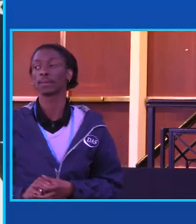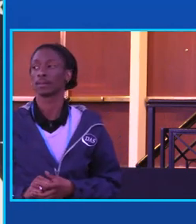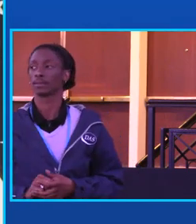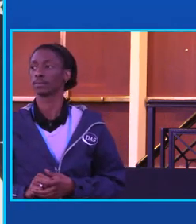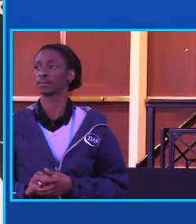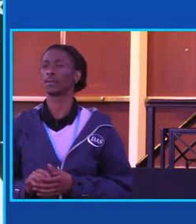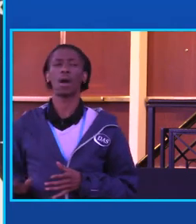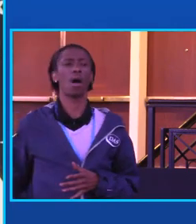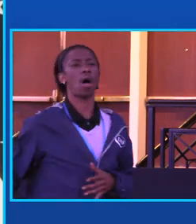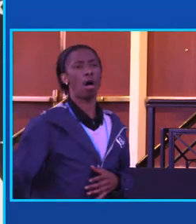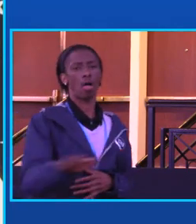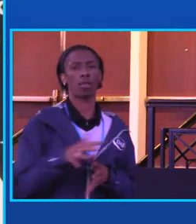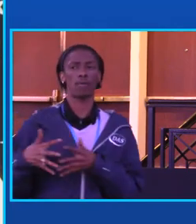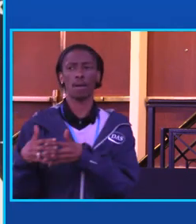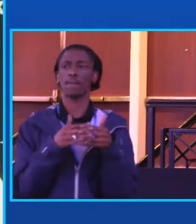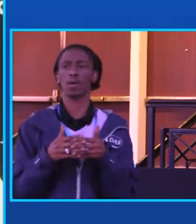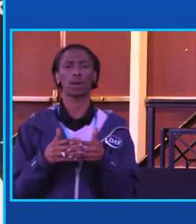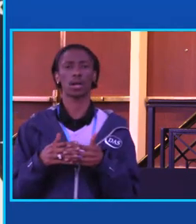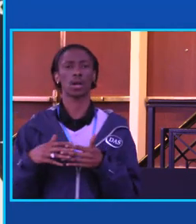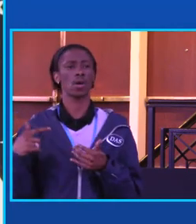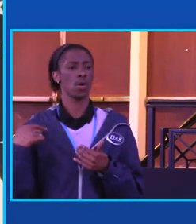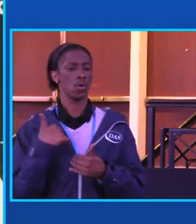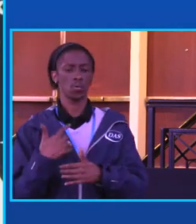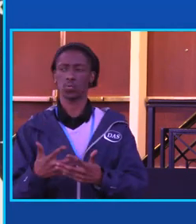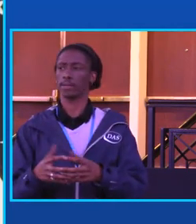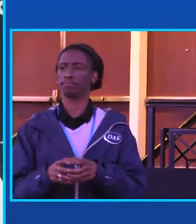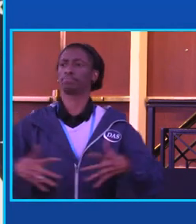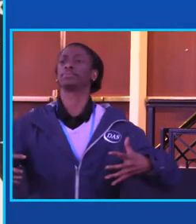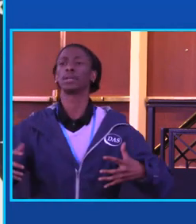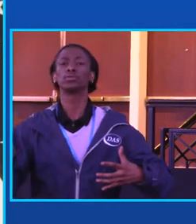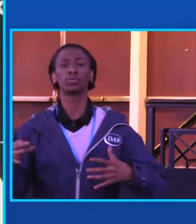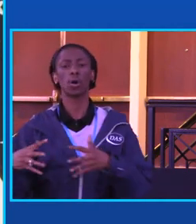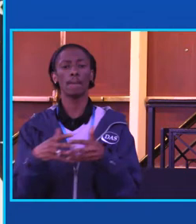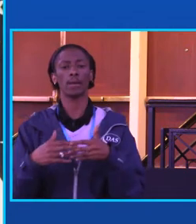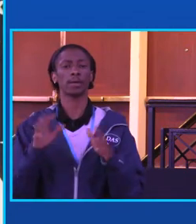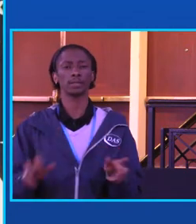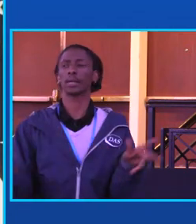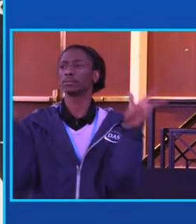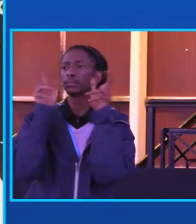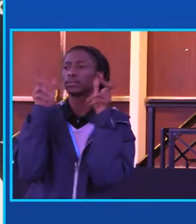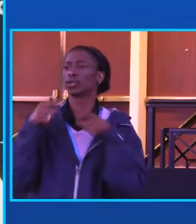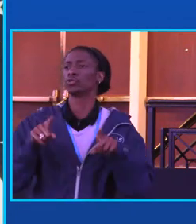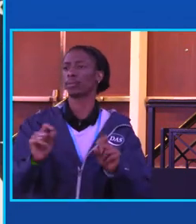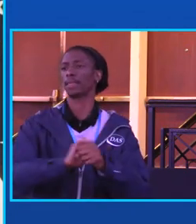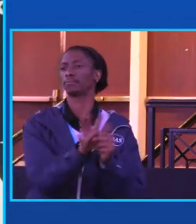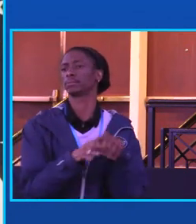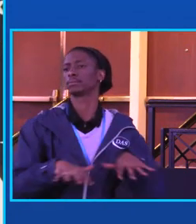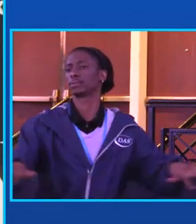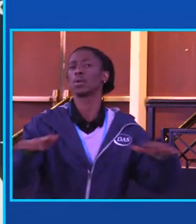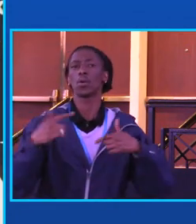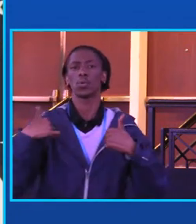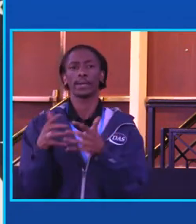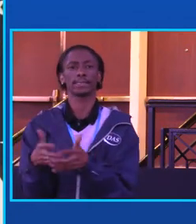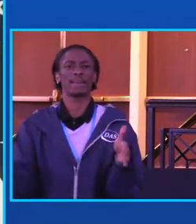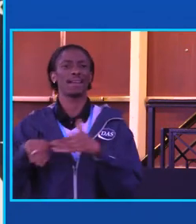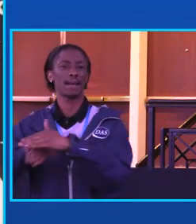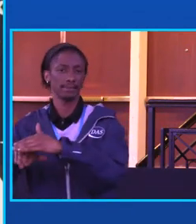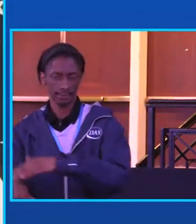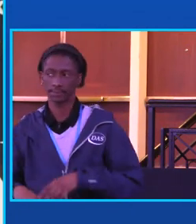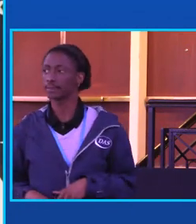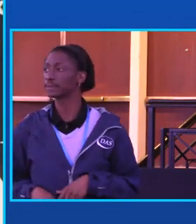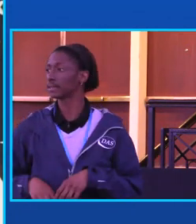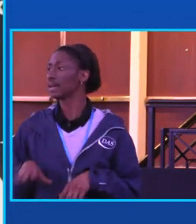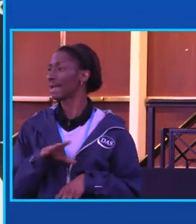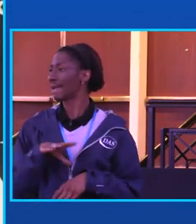Across the nation, we expanded vote by mail so Americans could have their voice heard in the middle of the pandemic. We expanded access, and